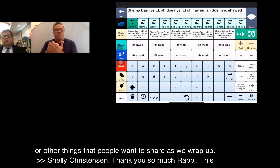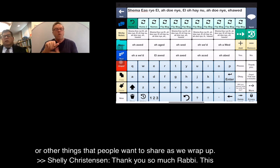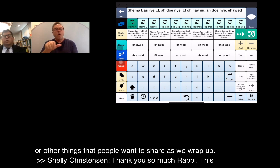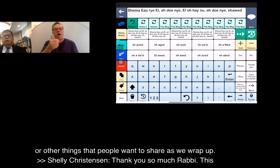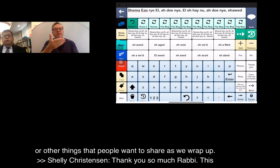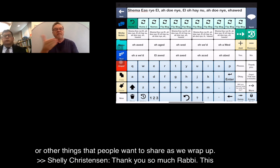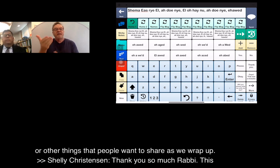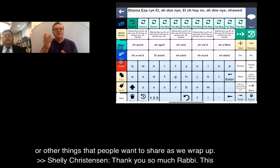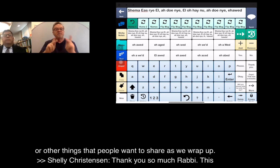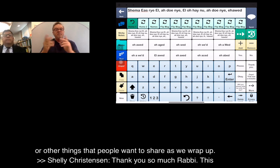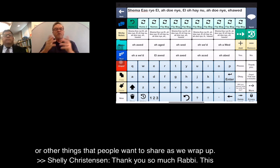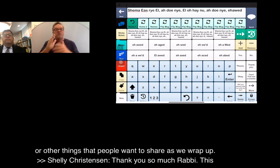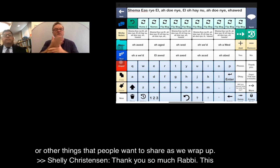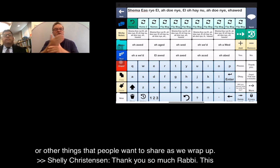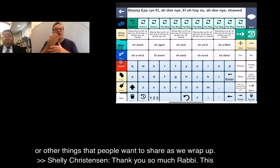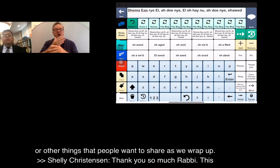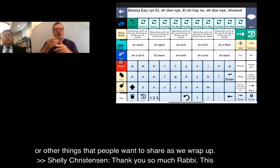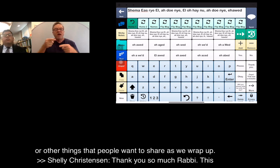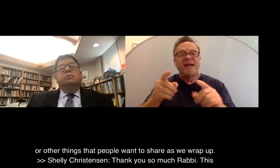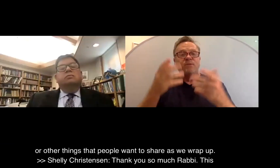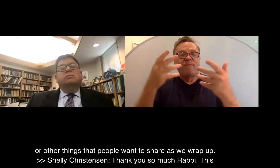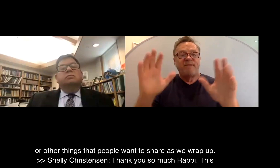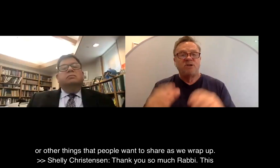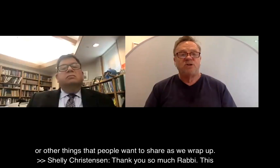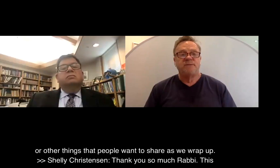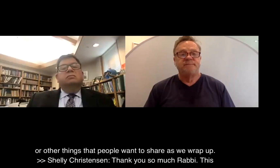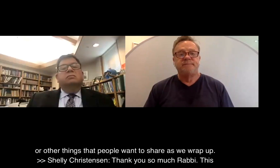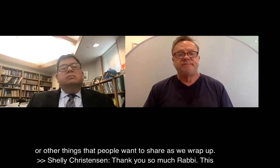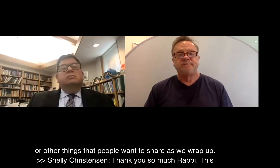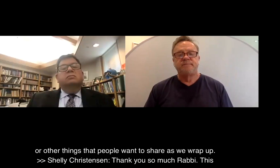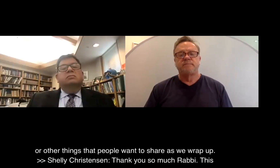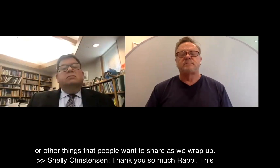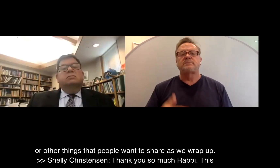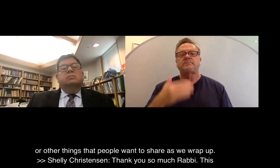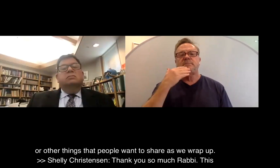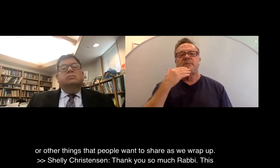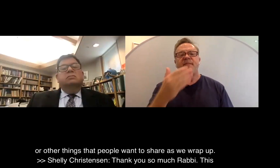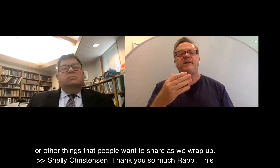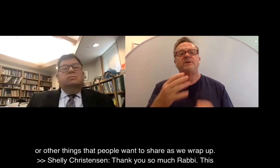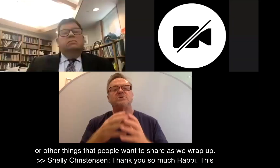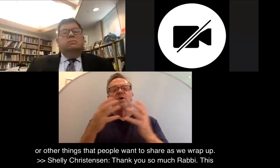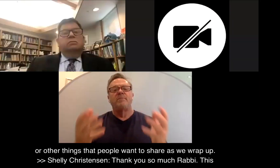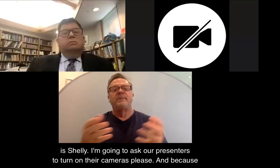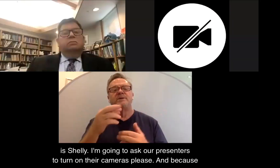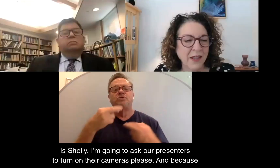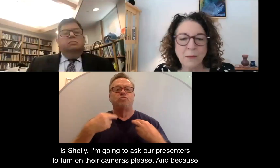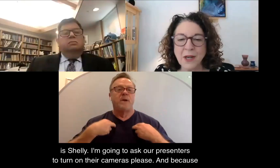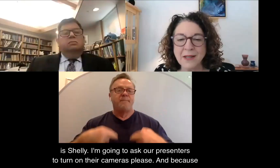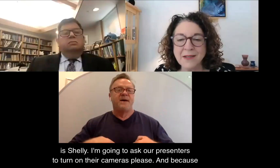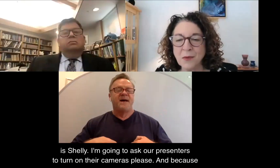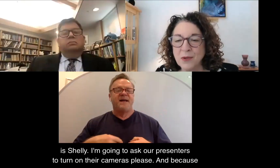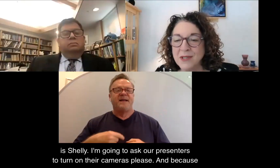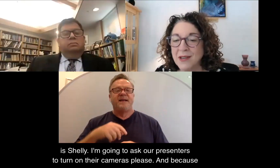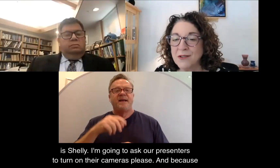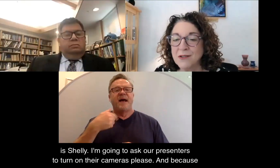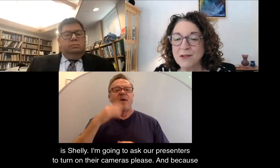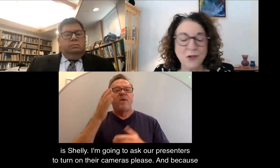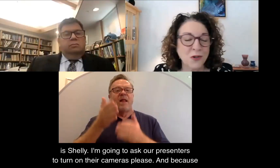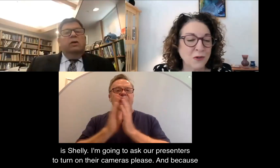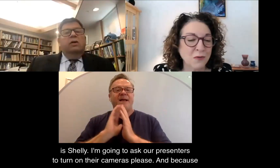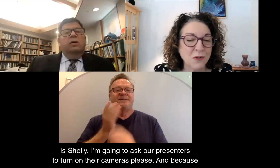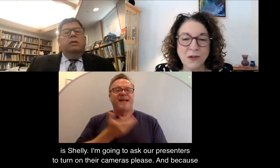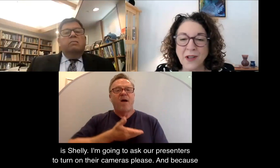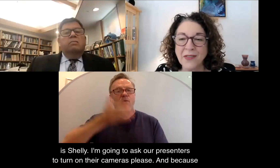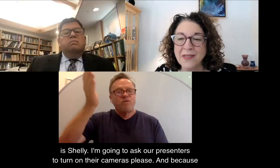share as we wrap up. Thank you so much, Rabbi. This is Shelley. I'm going to ask our presenters